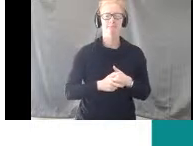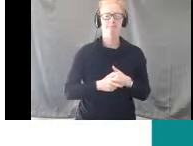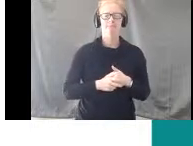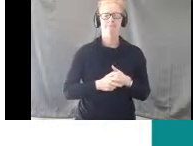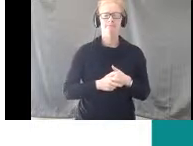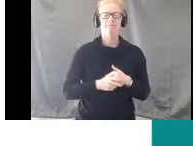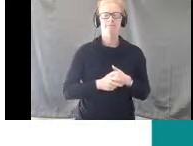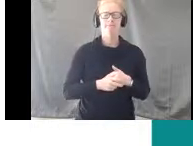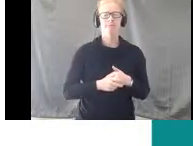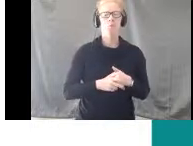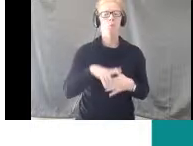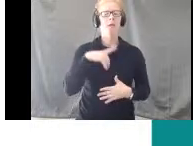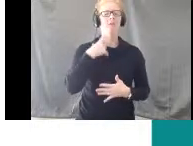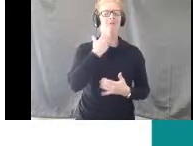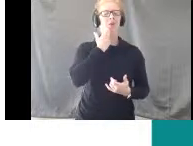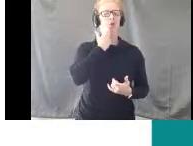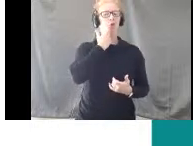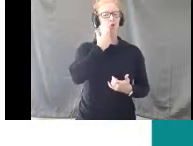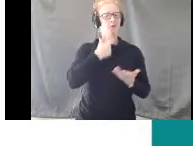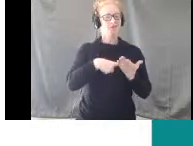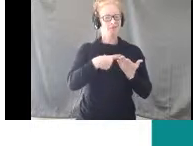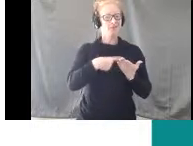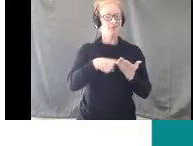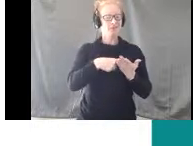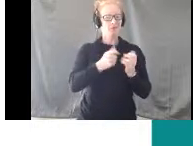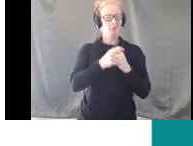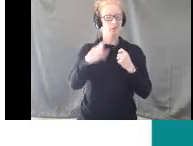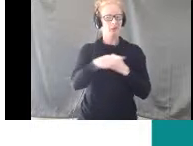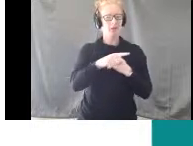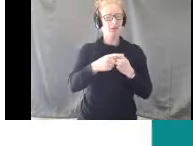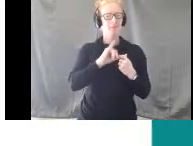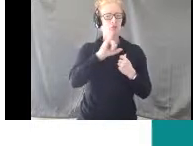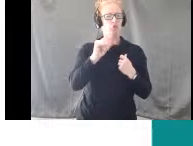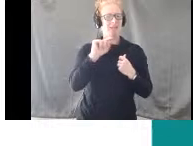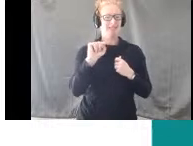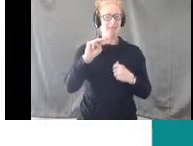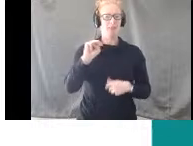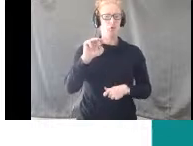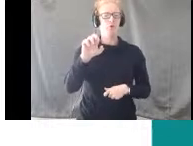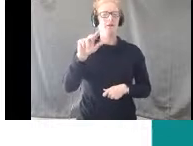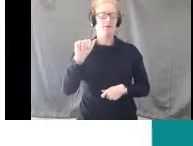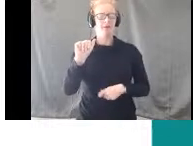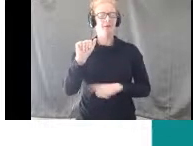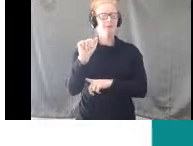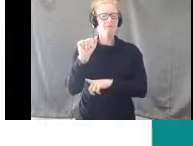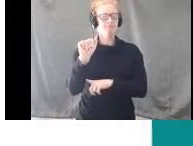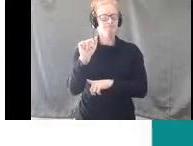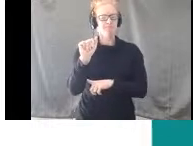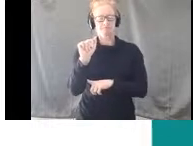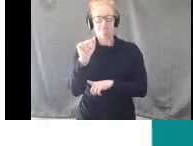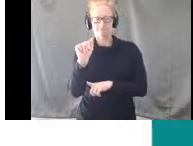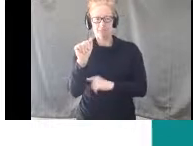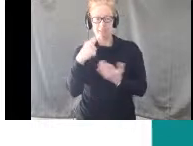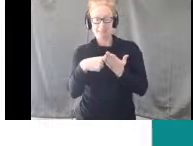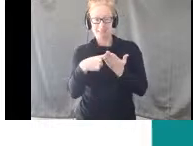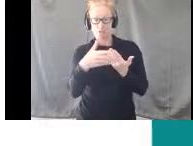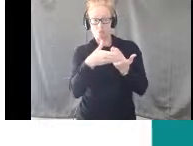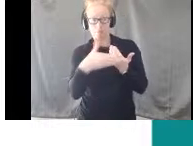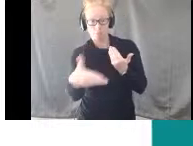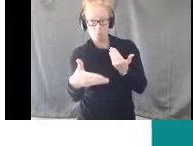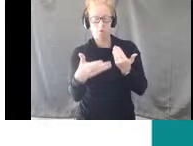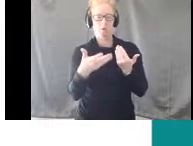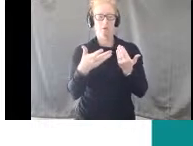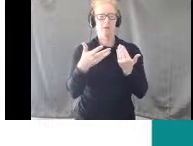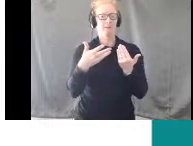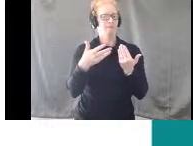them and exchange of information to understand their impact. So discussions are moving forward in a positive way. People are